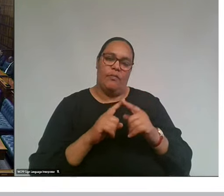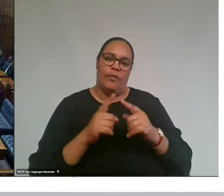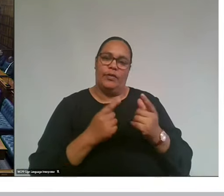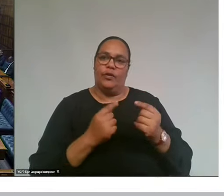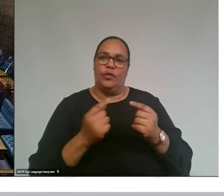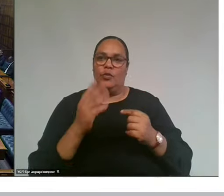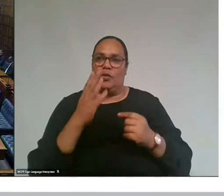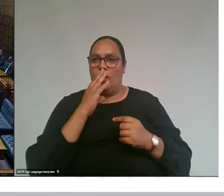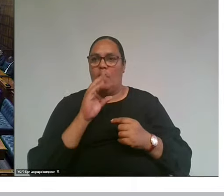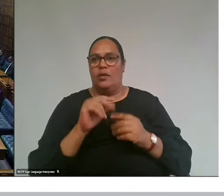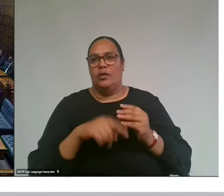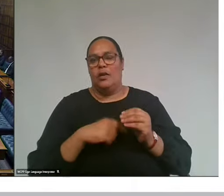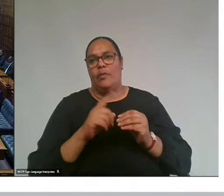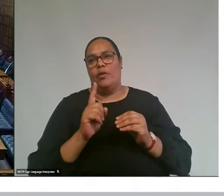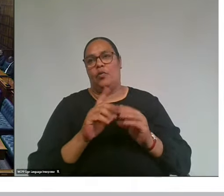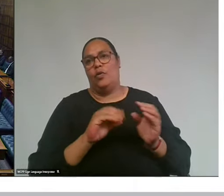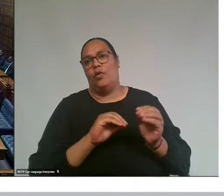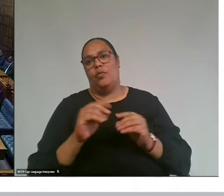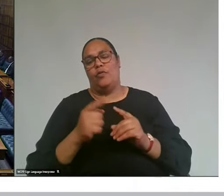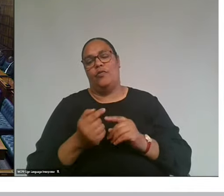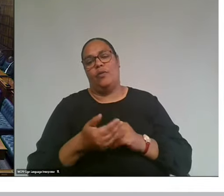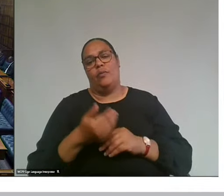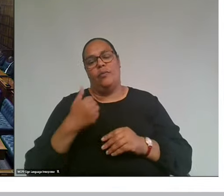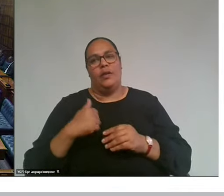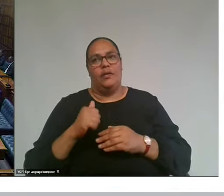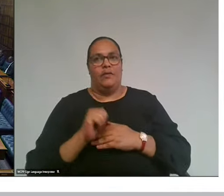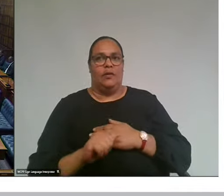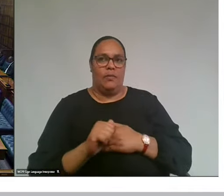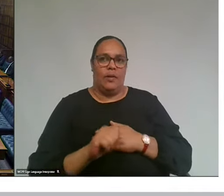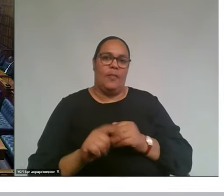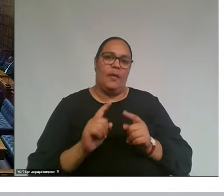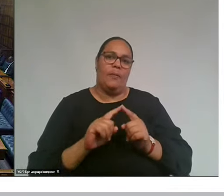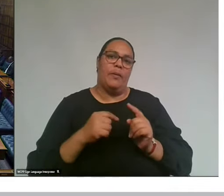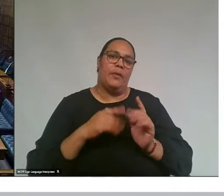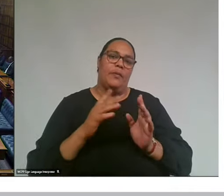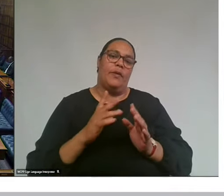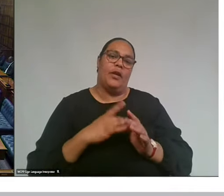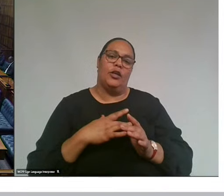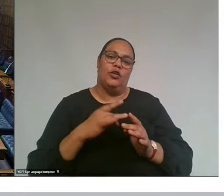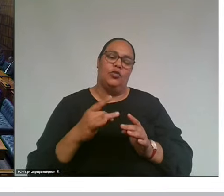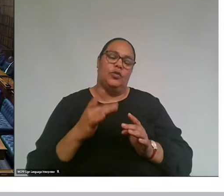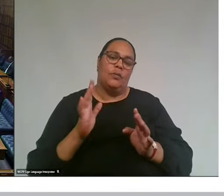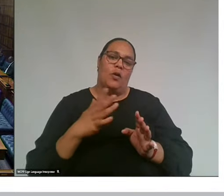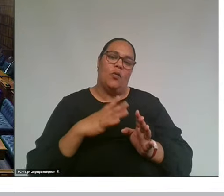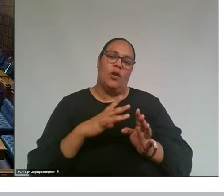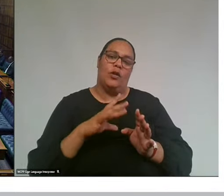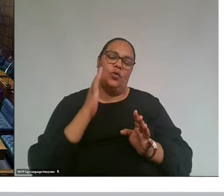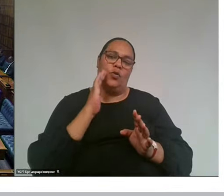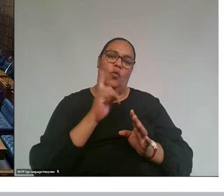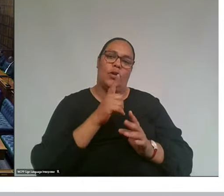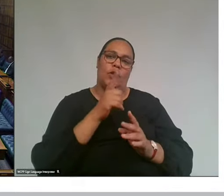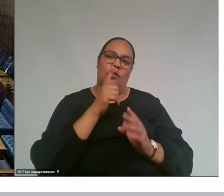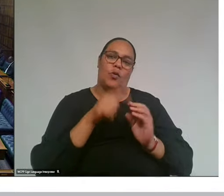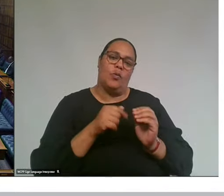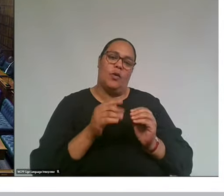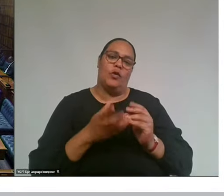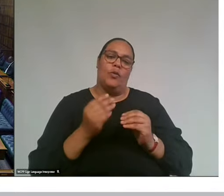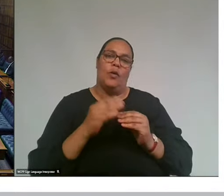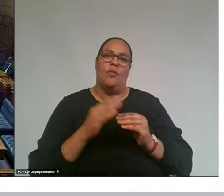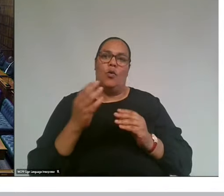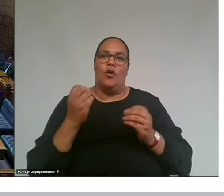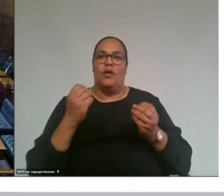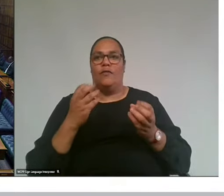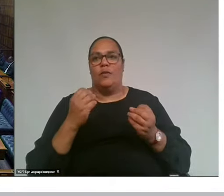asking about which they've moved from the previous one I'm just interested in what they spoke about to get more information about